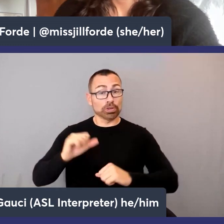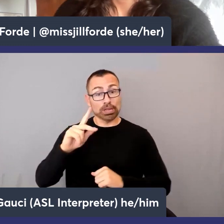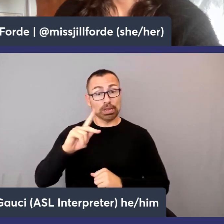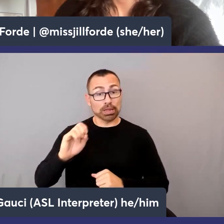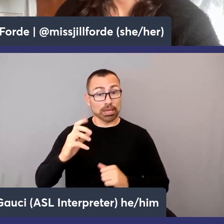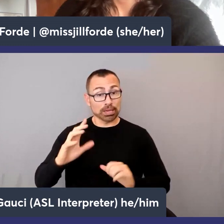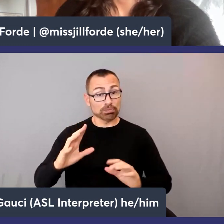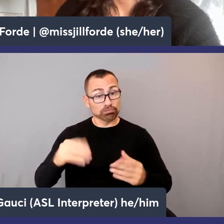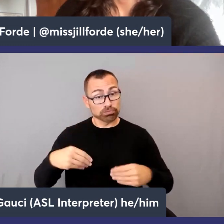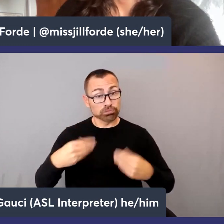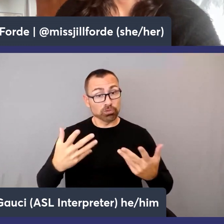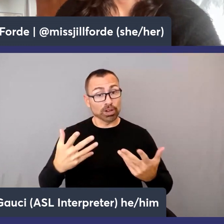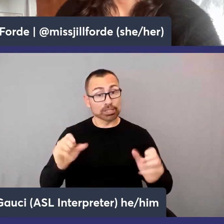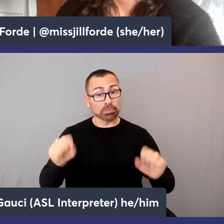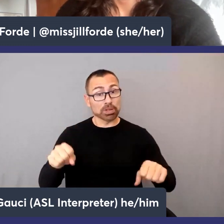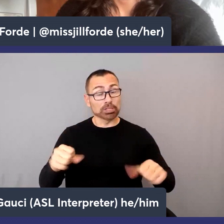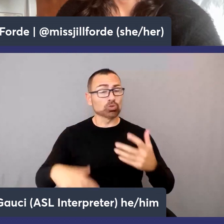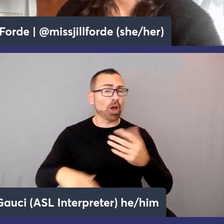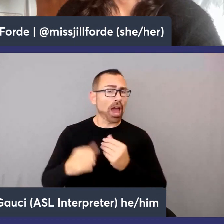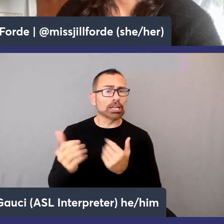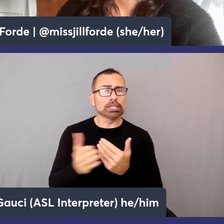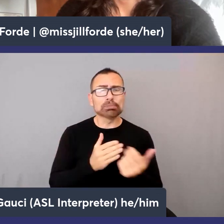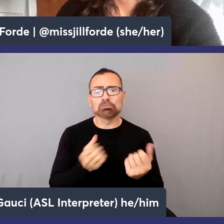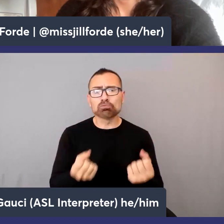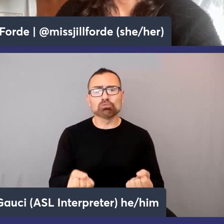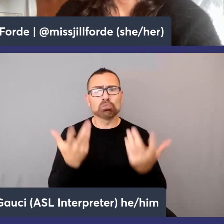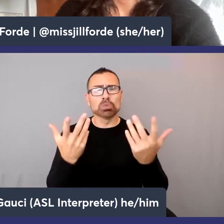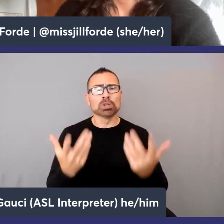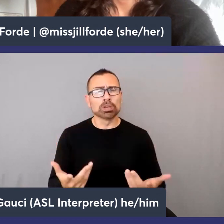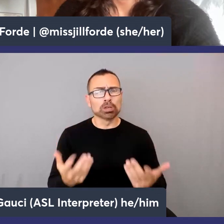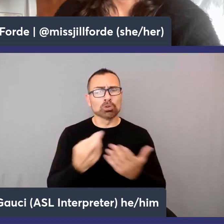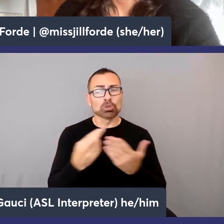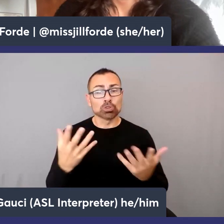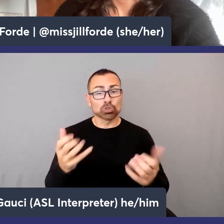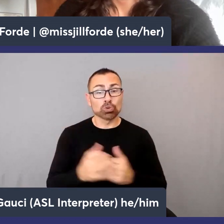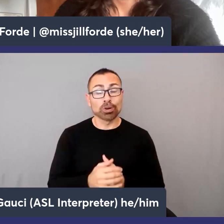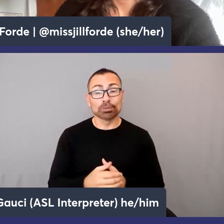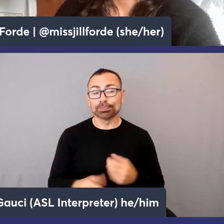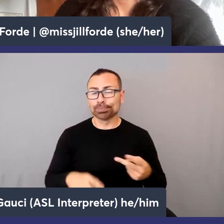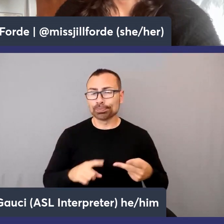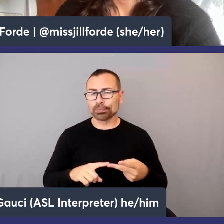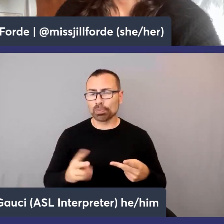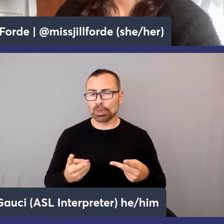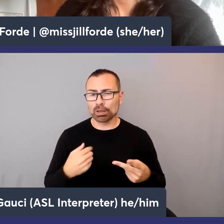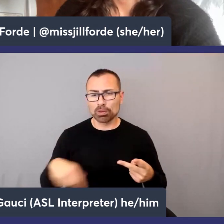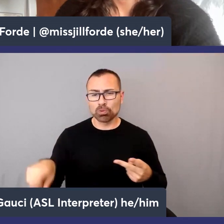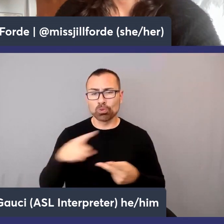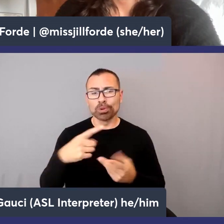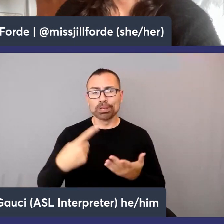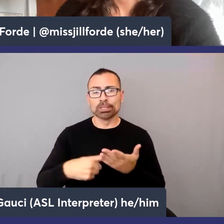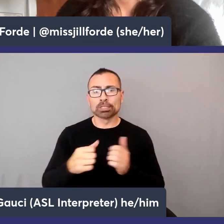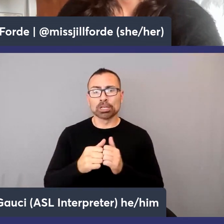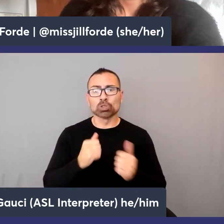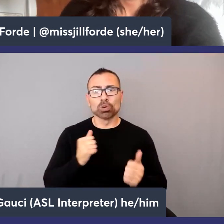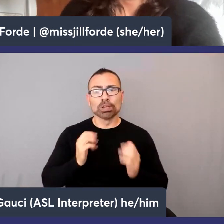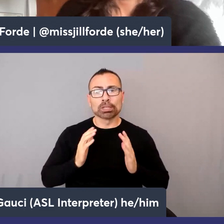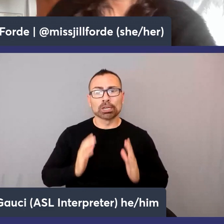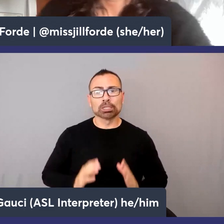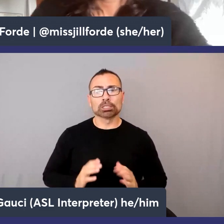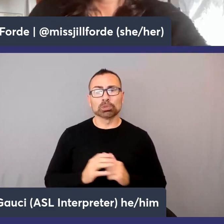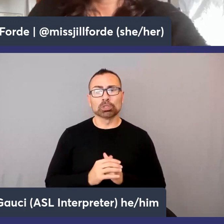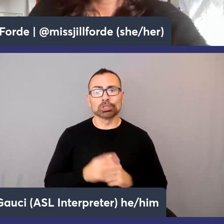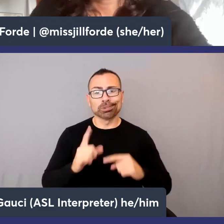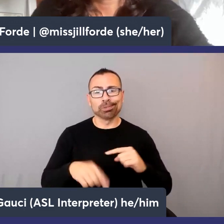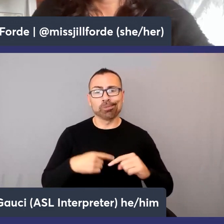want. And then secondly, what I've also been discussing with customers is that when they were building